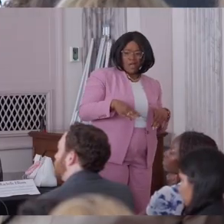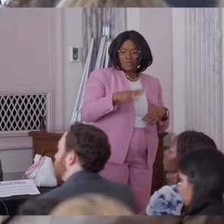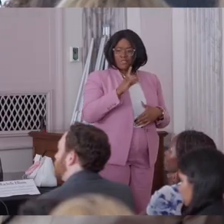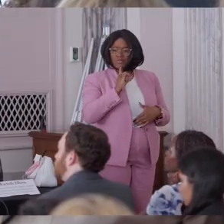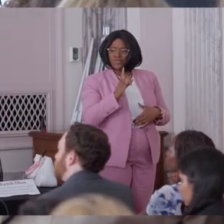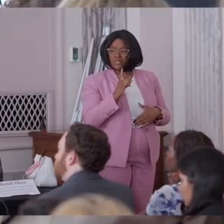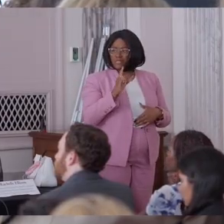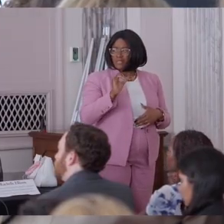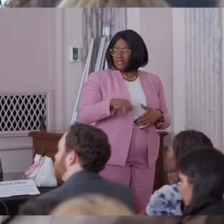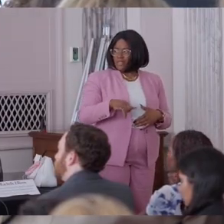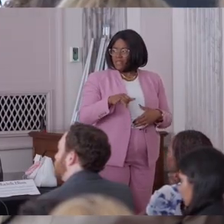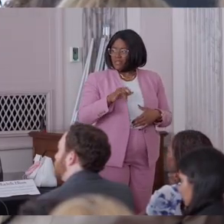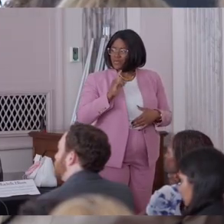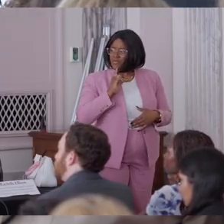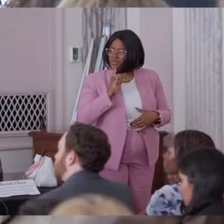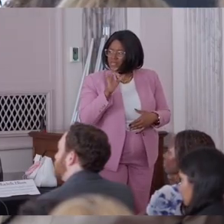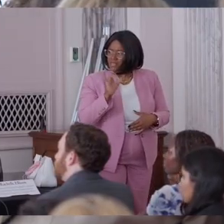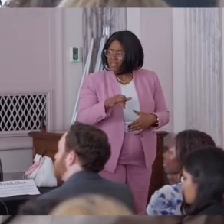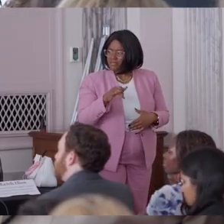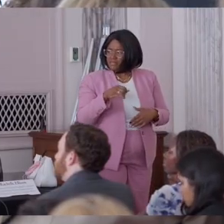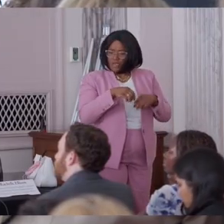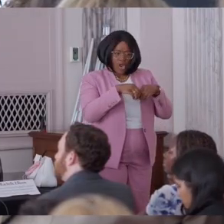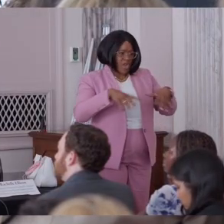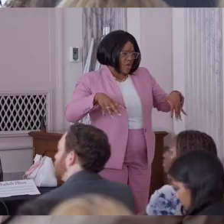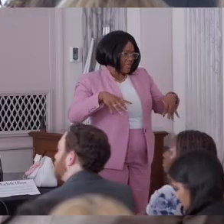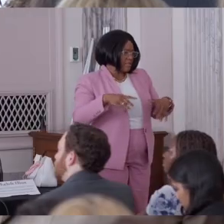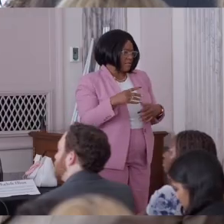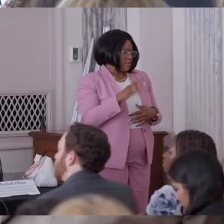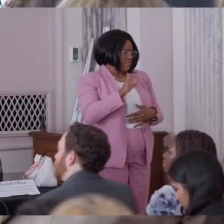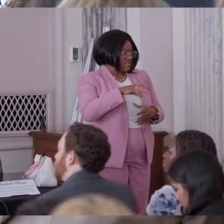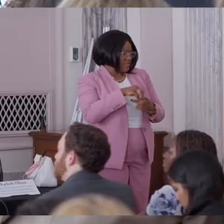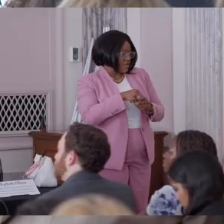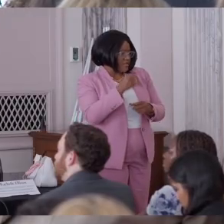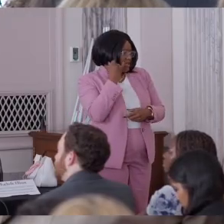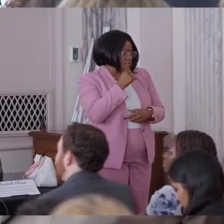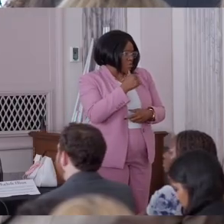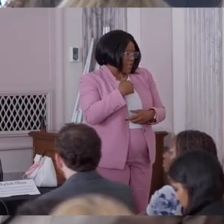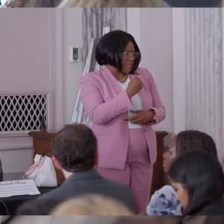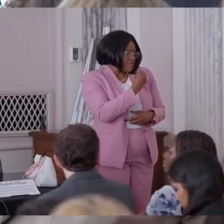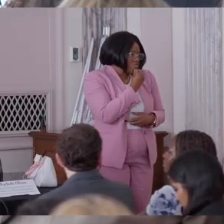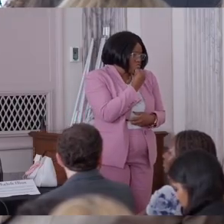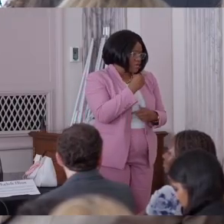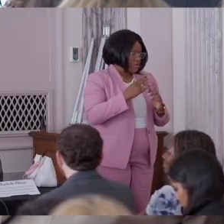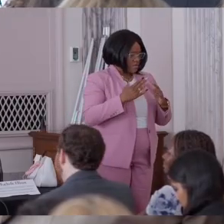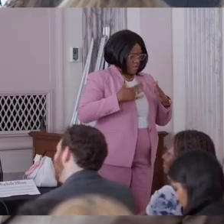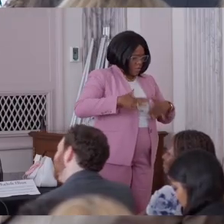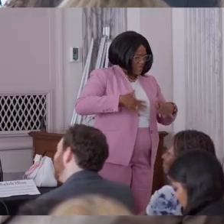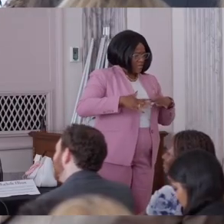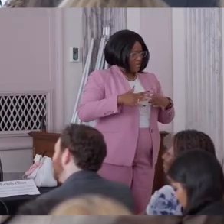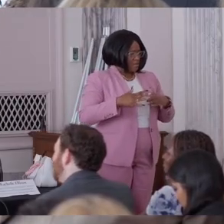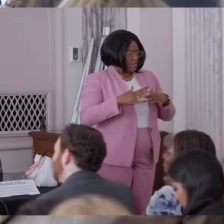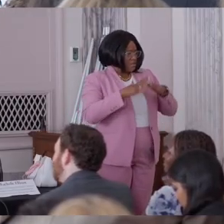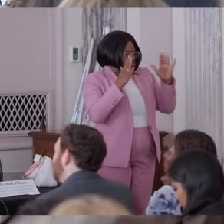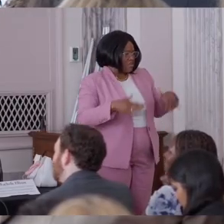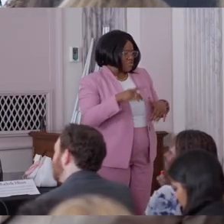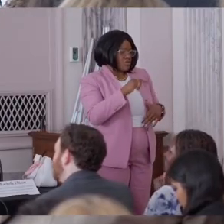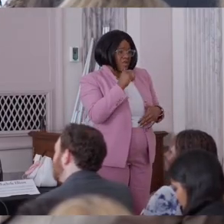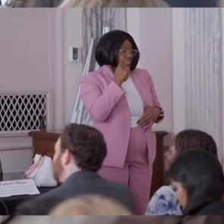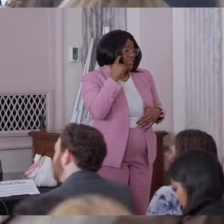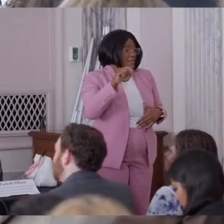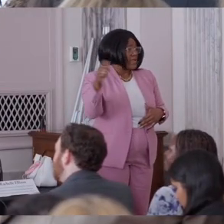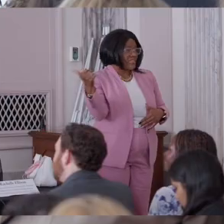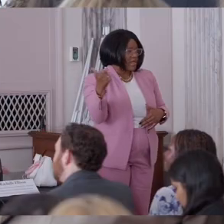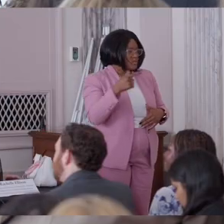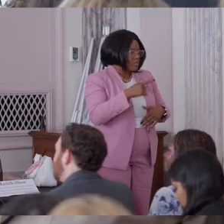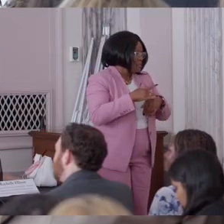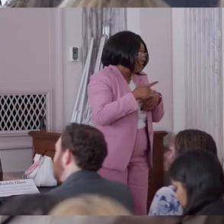in our lives, I go back to Maslow's hierarchy of needs. If you don't have food, clothing, and shelter, you're not thinking about anything else. You're thinking about